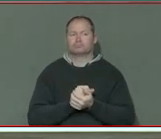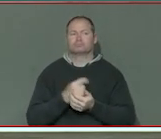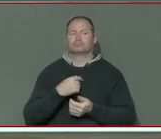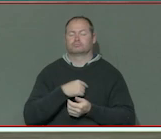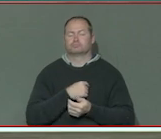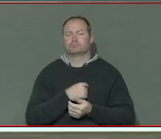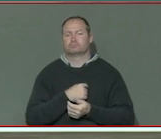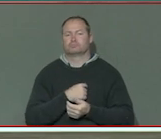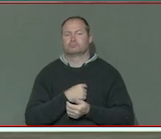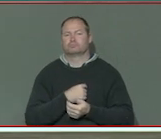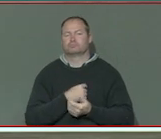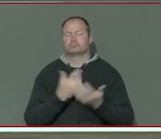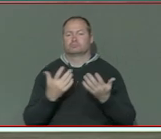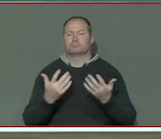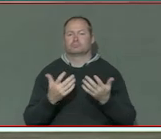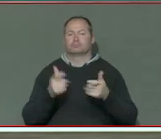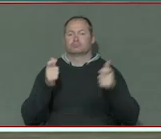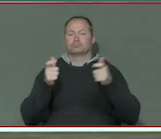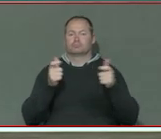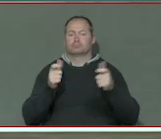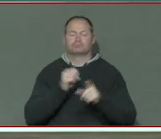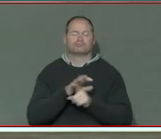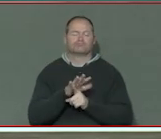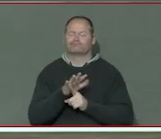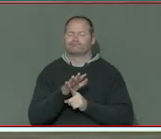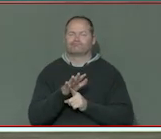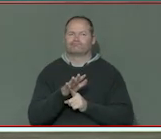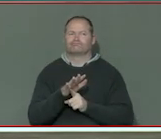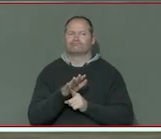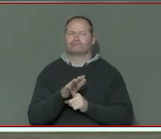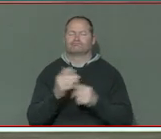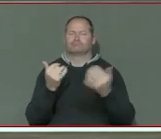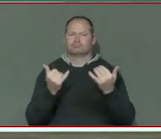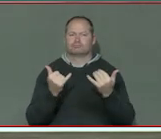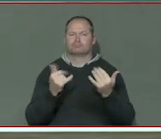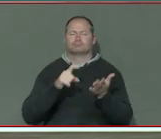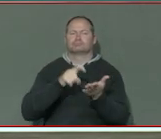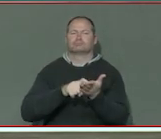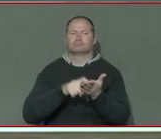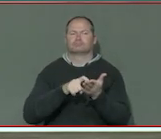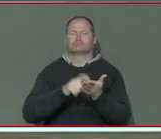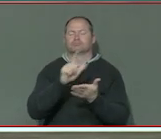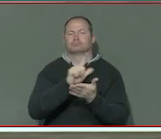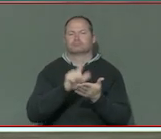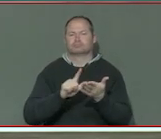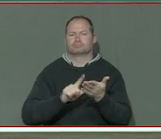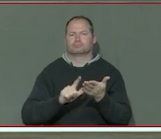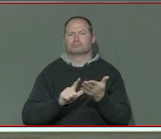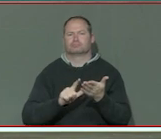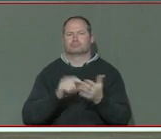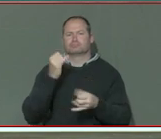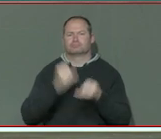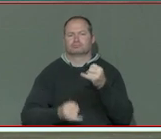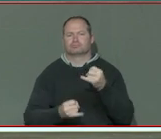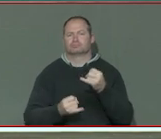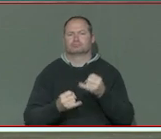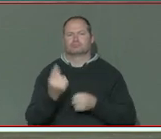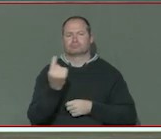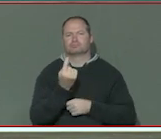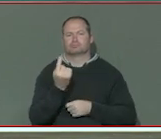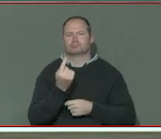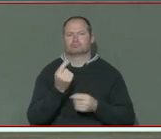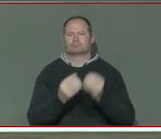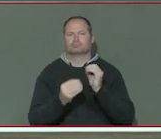so it's no influence on our control. It's only on the debtors ledger. So we sold to Collins.